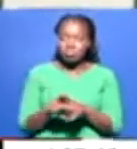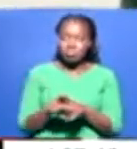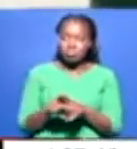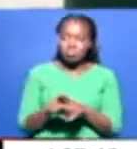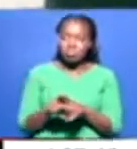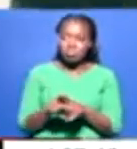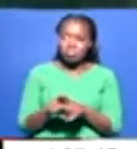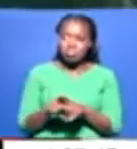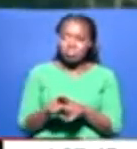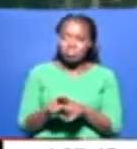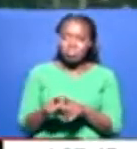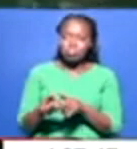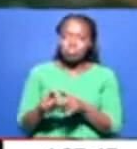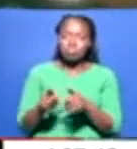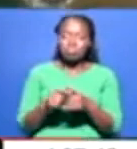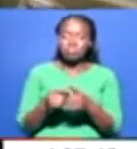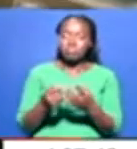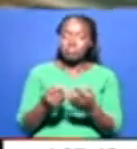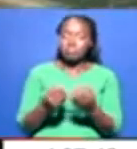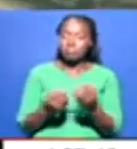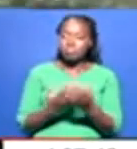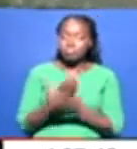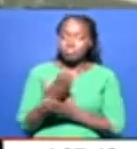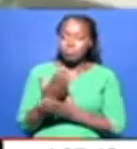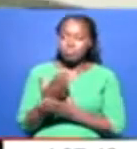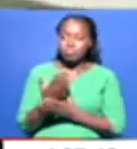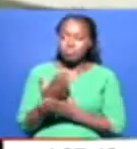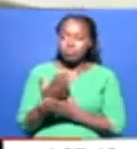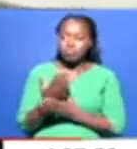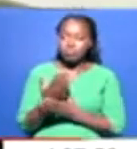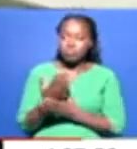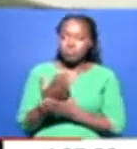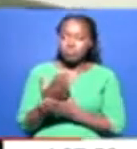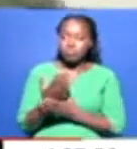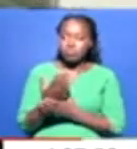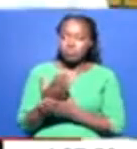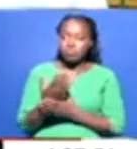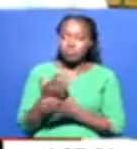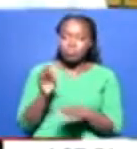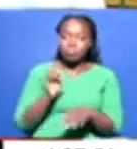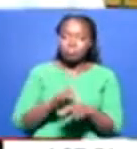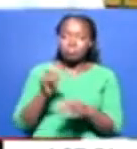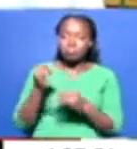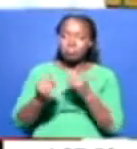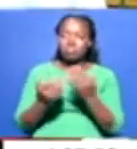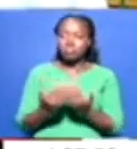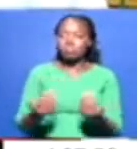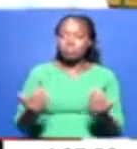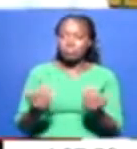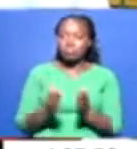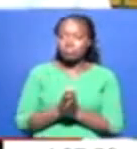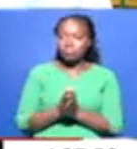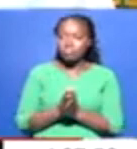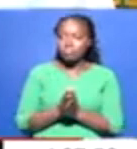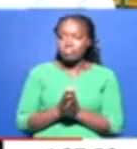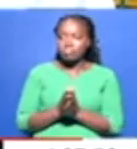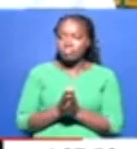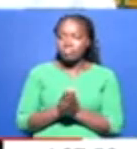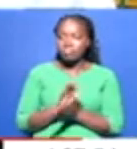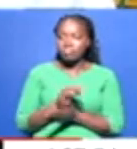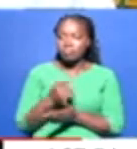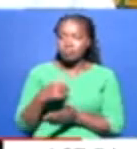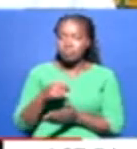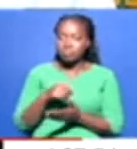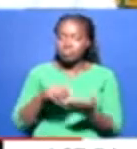herbs are said to be of poor quality that ultimately affect the final product. We have noted that in our